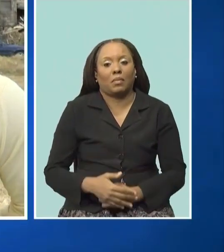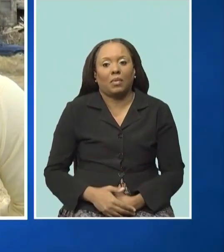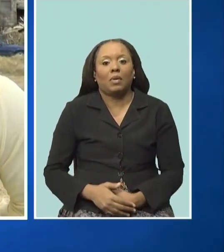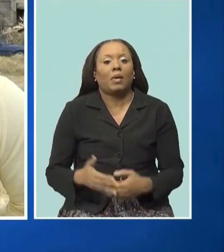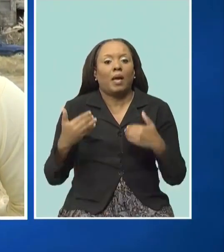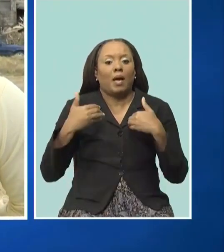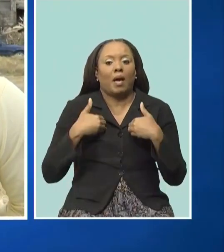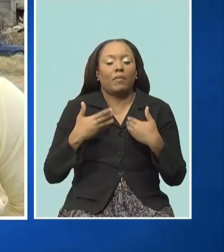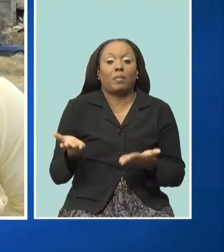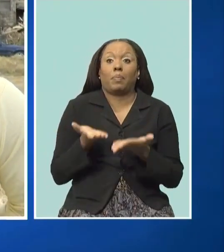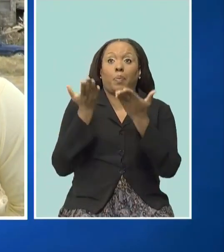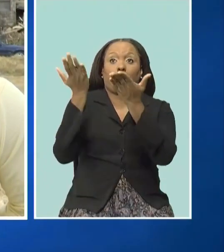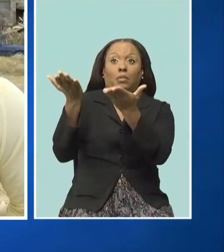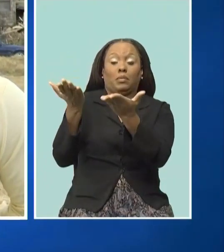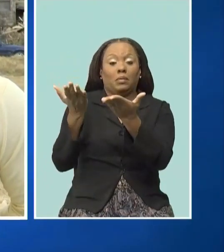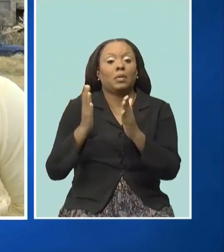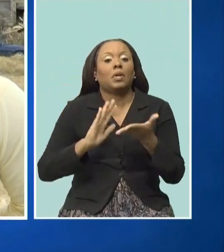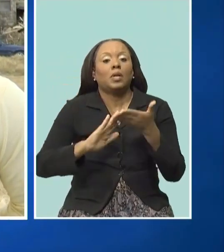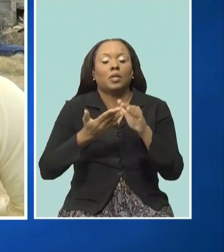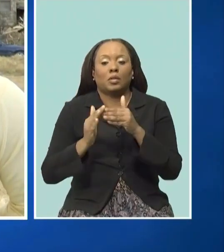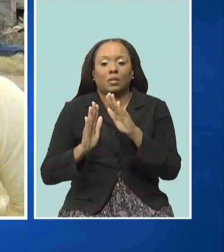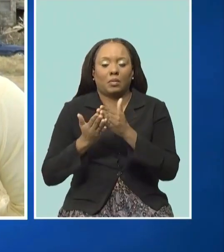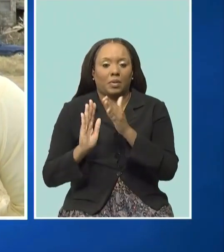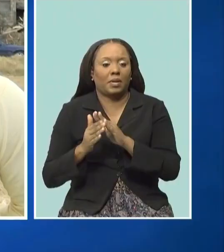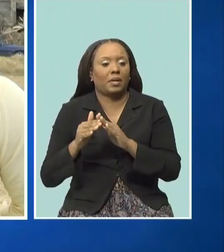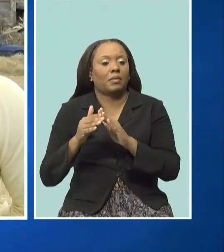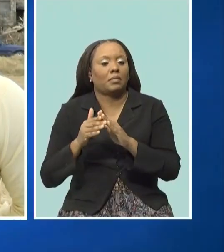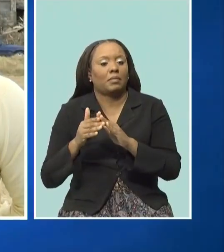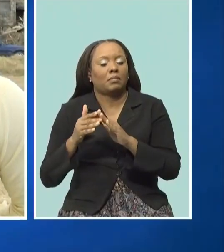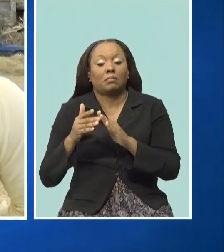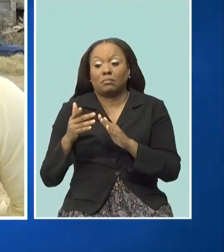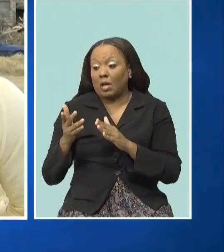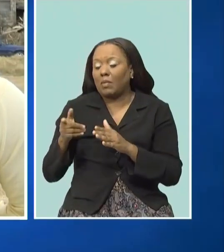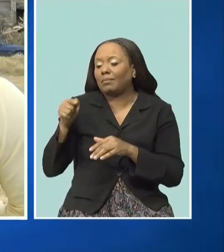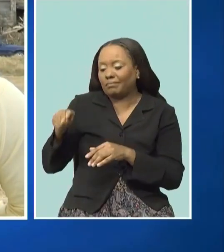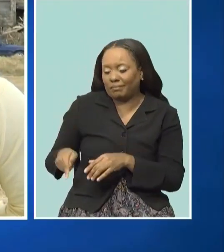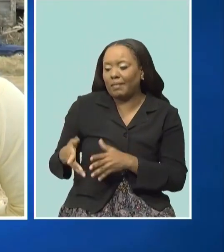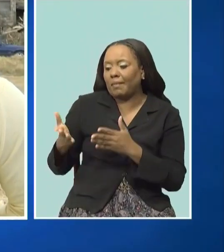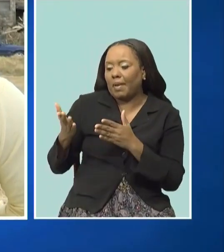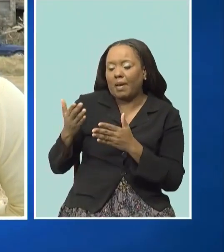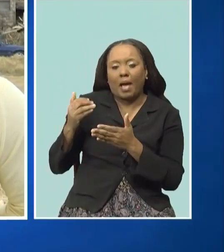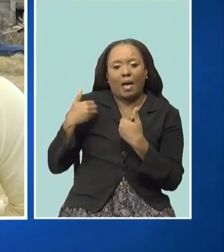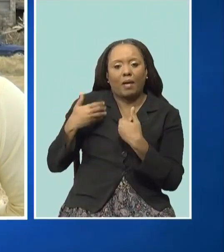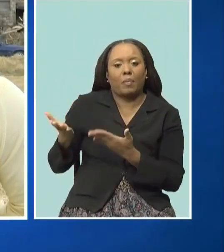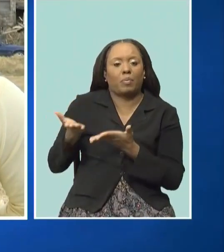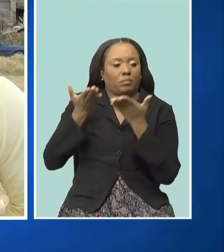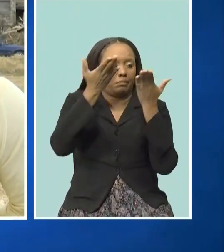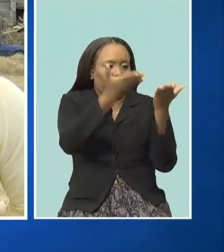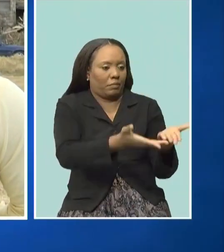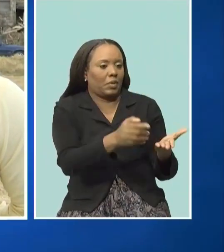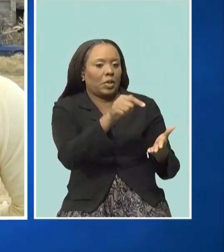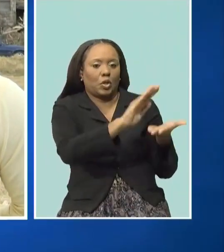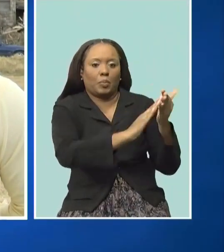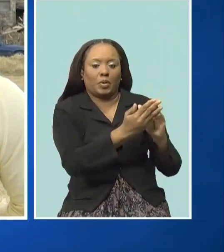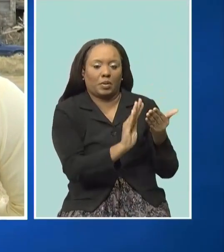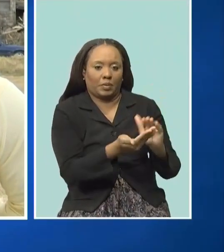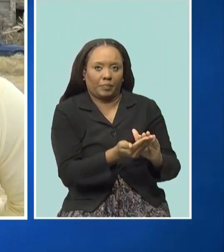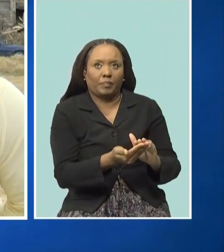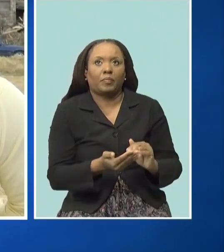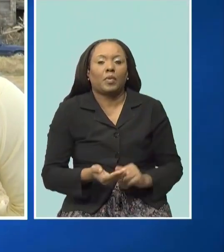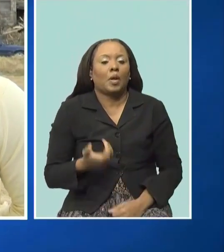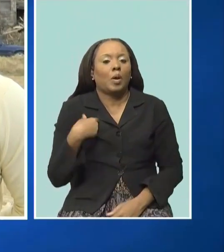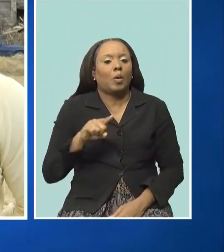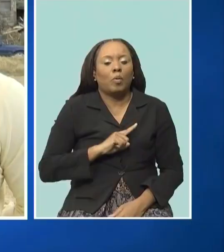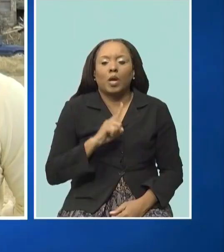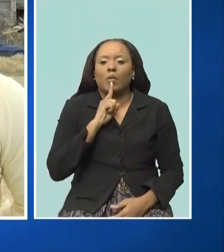The community has to buy into it, but I think that there's an element of give and take on both sides. We value development, but